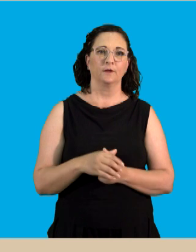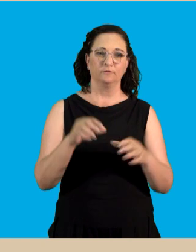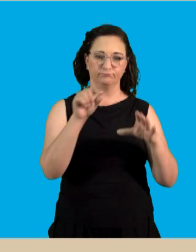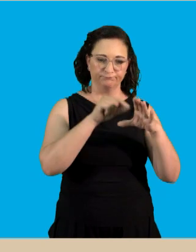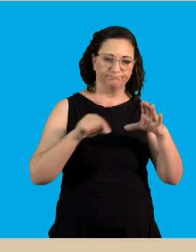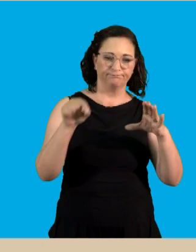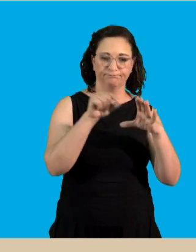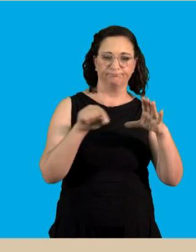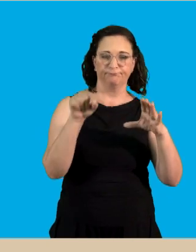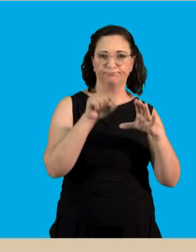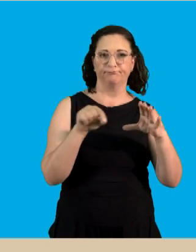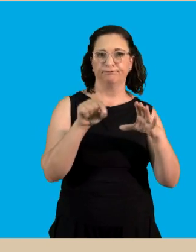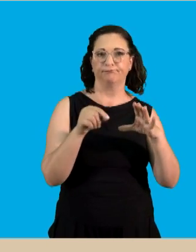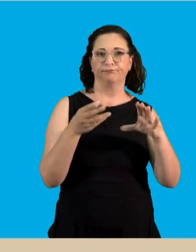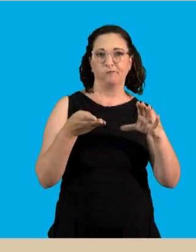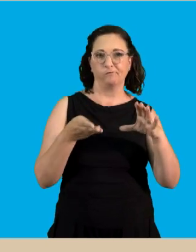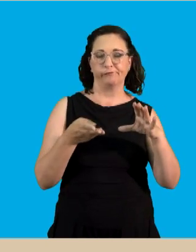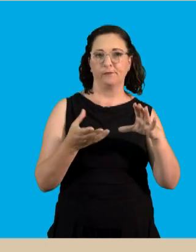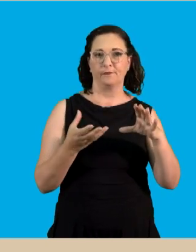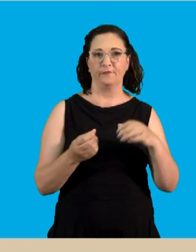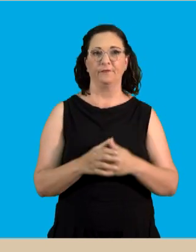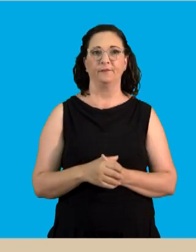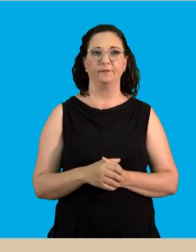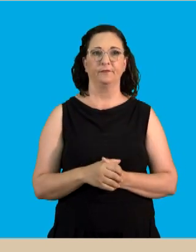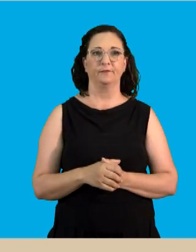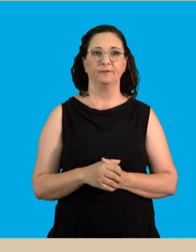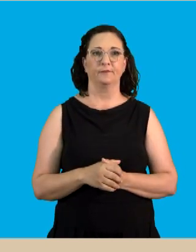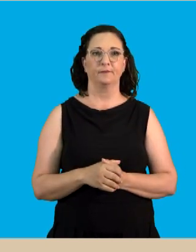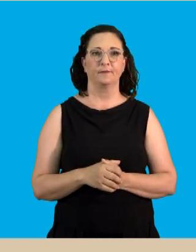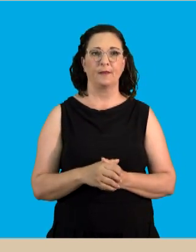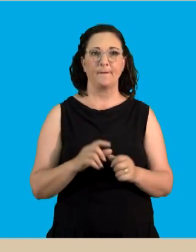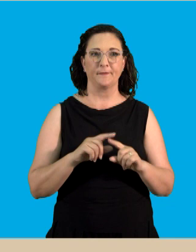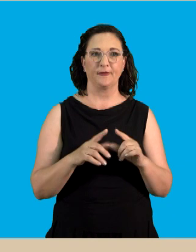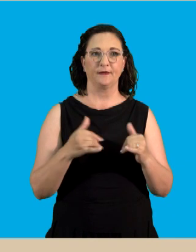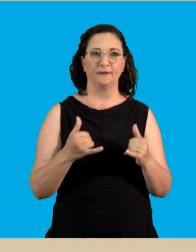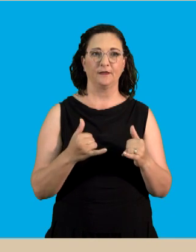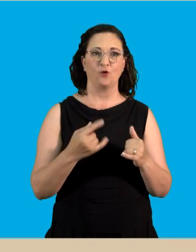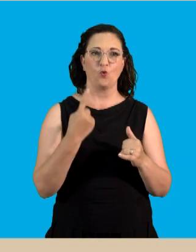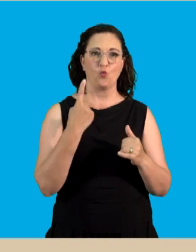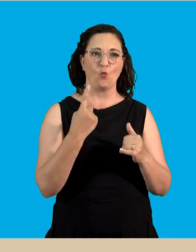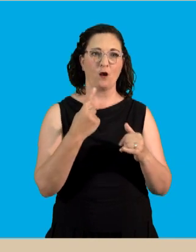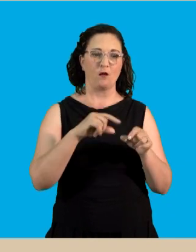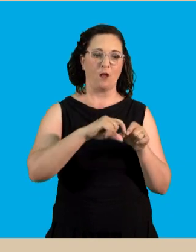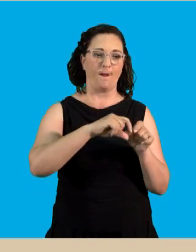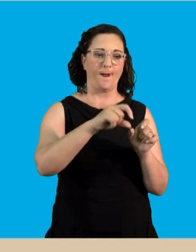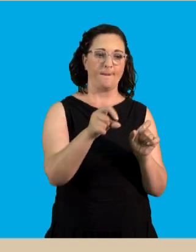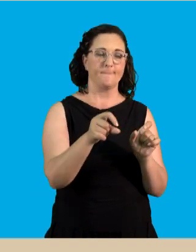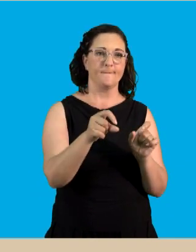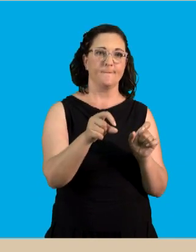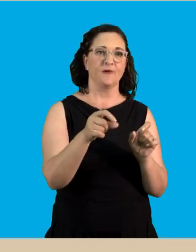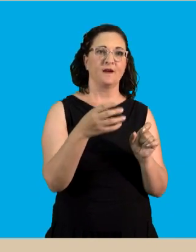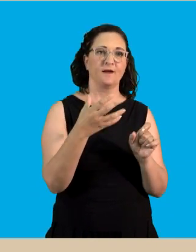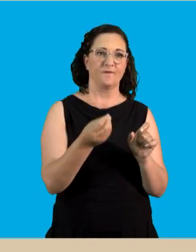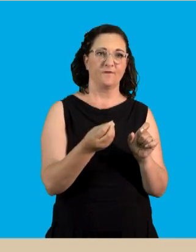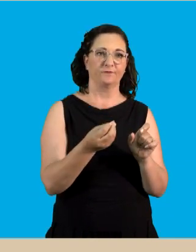this. Okay, so there it is, guys. And then remember that at one of the spiral arms there at